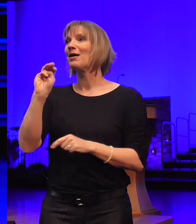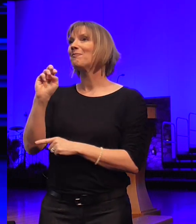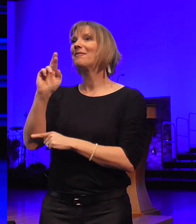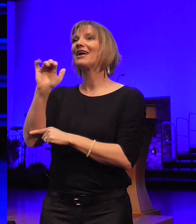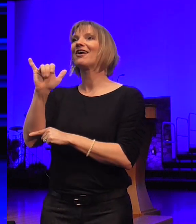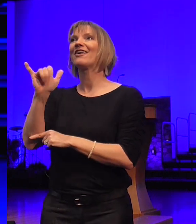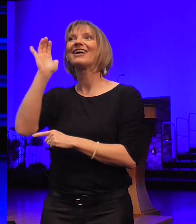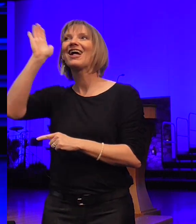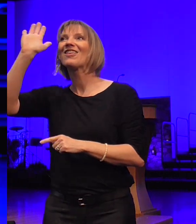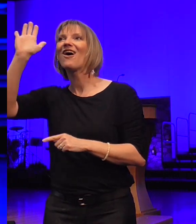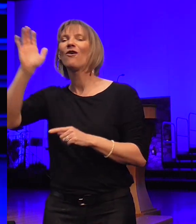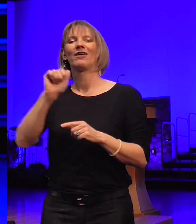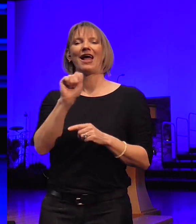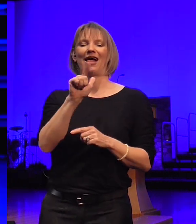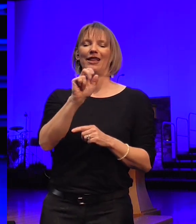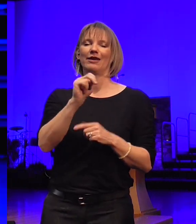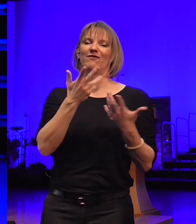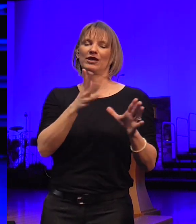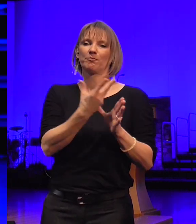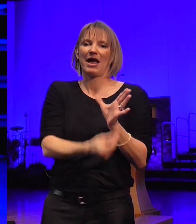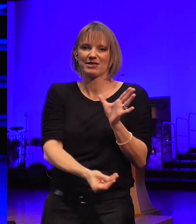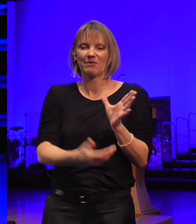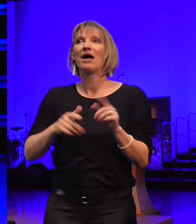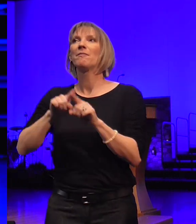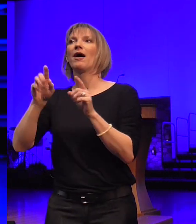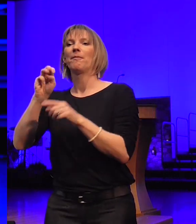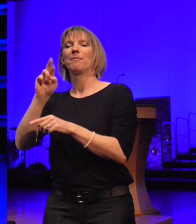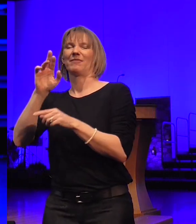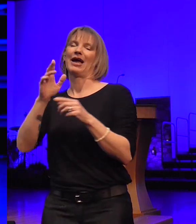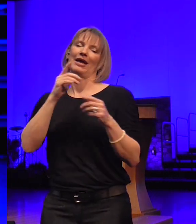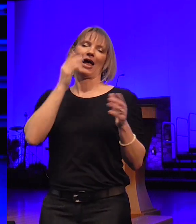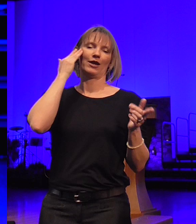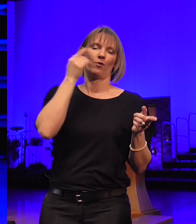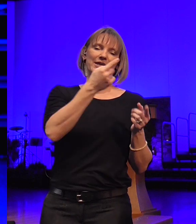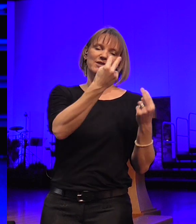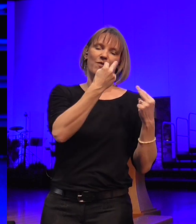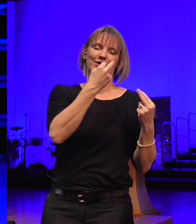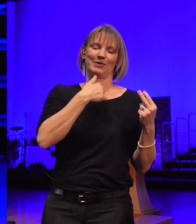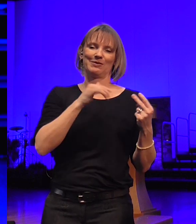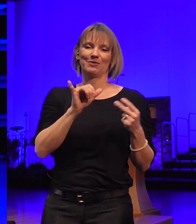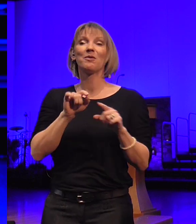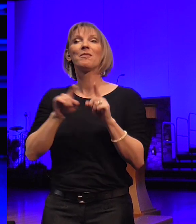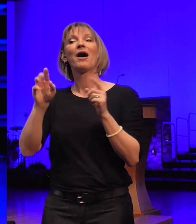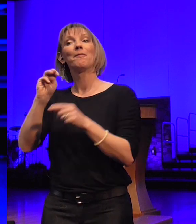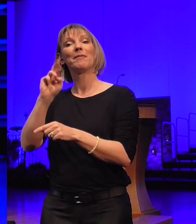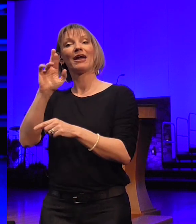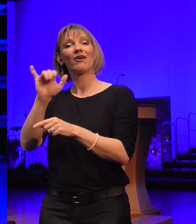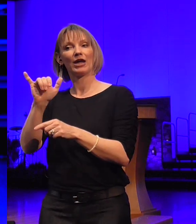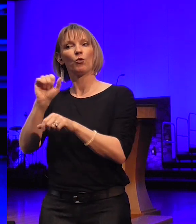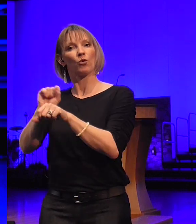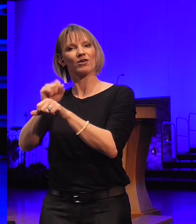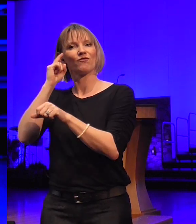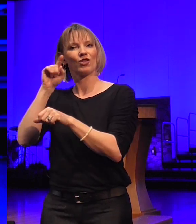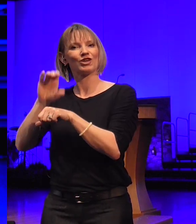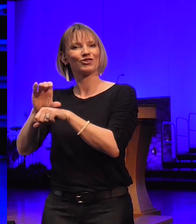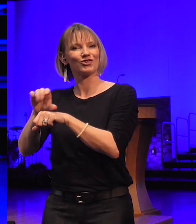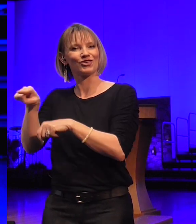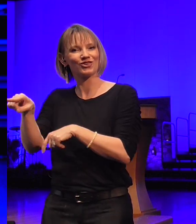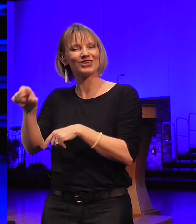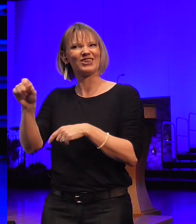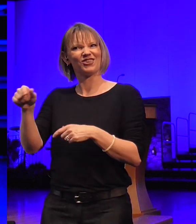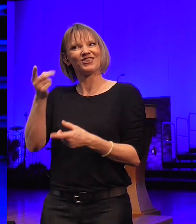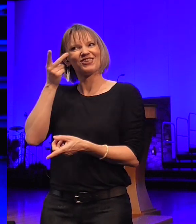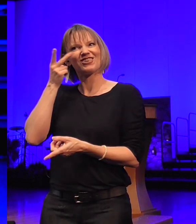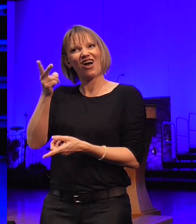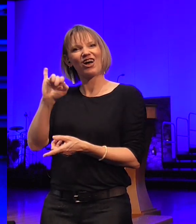watching online. Alan has passed away. He's watching me too, though. She just happened to work for the church. And so she